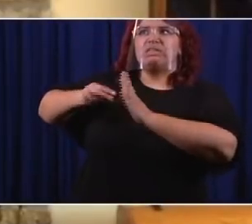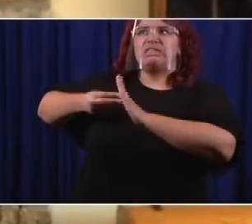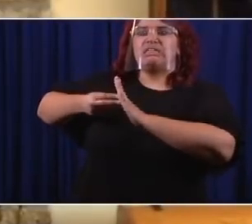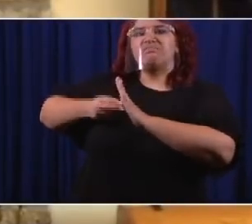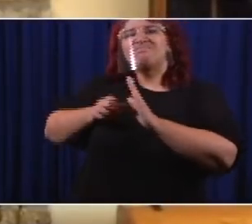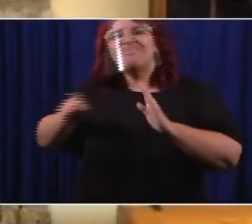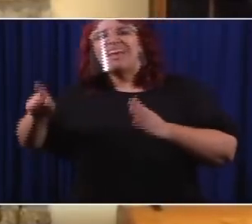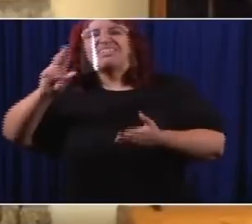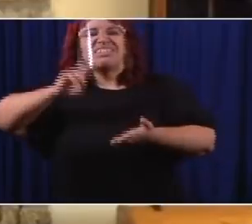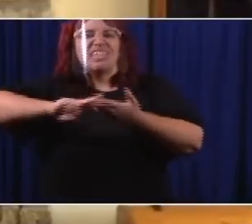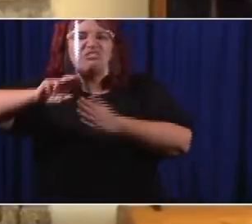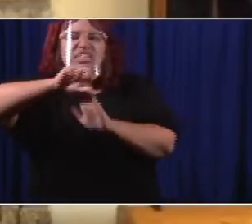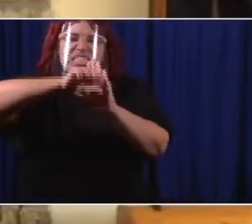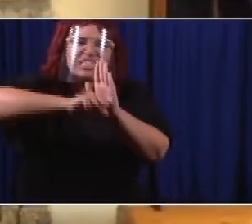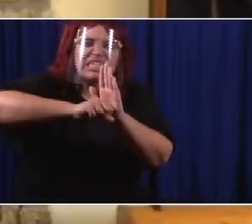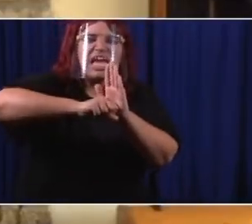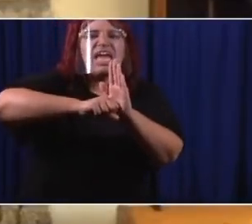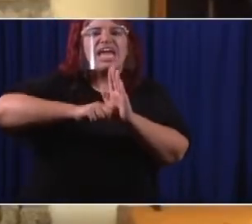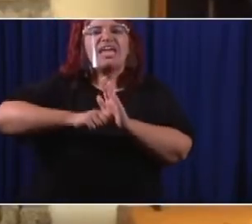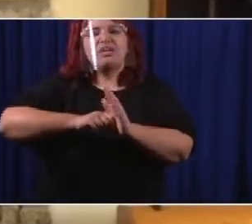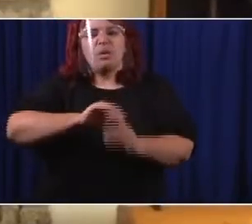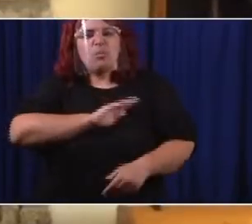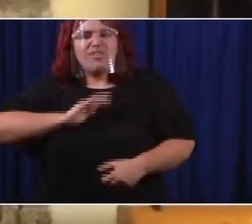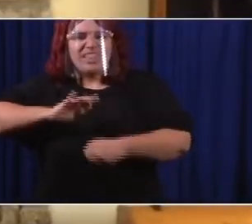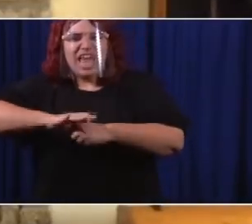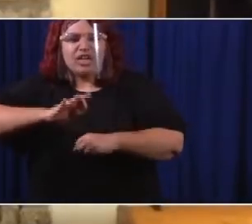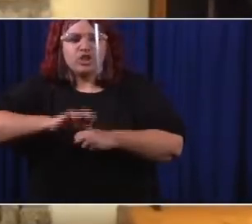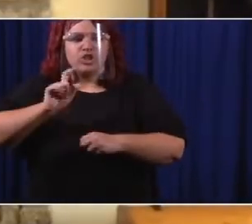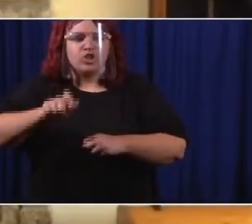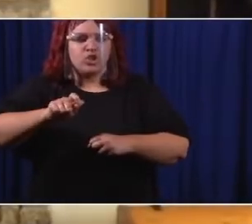other precautions with cases surging right now?